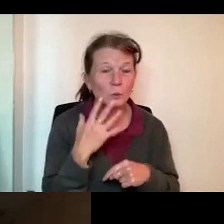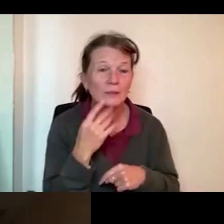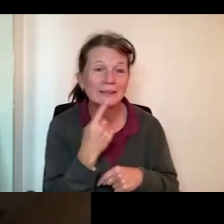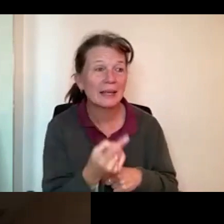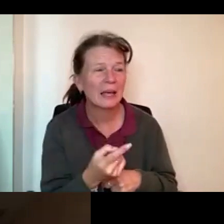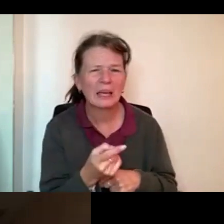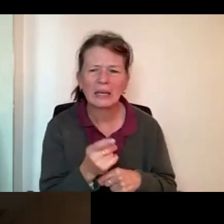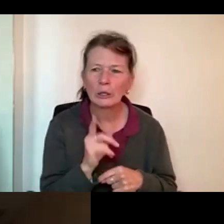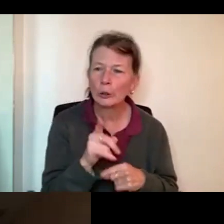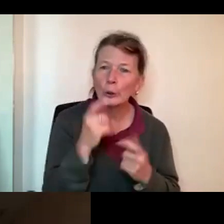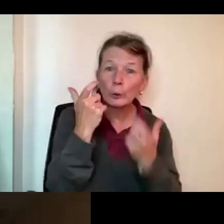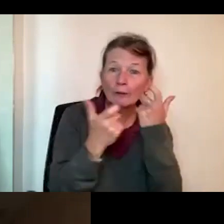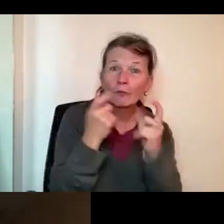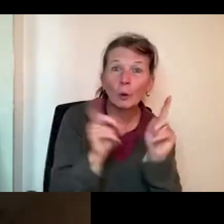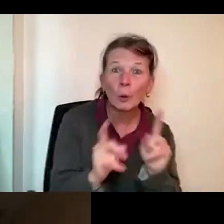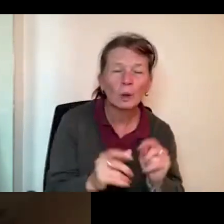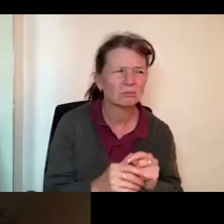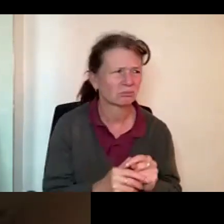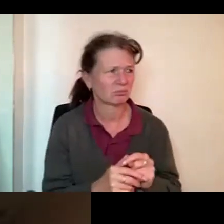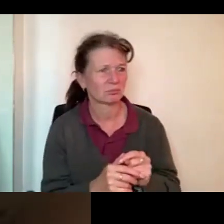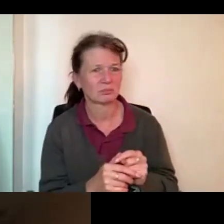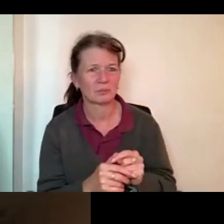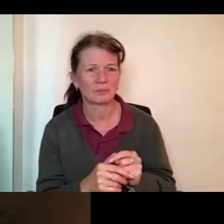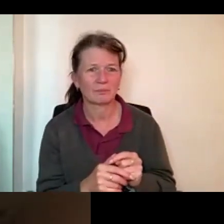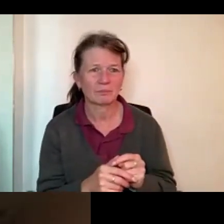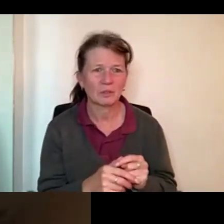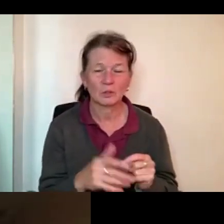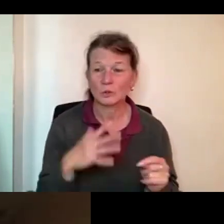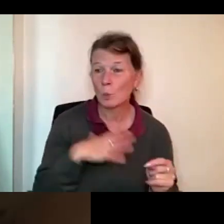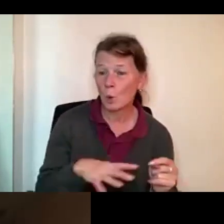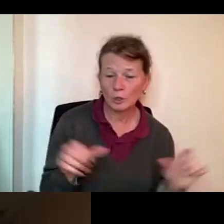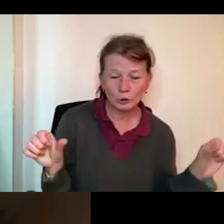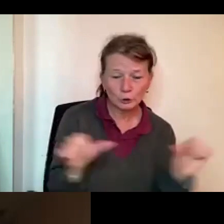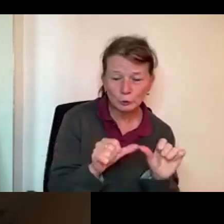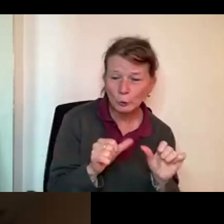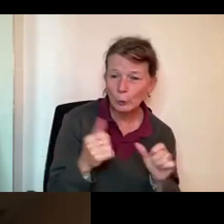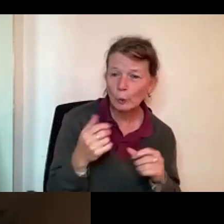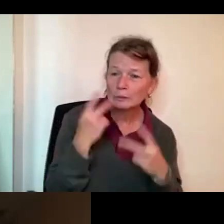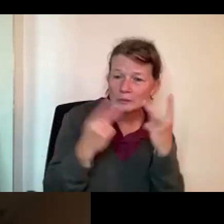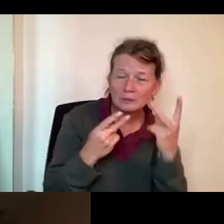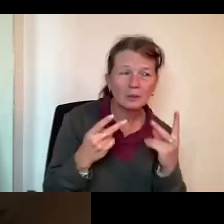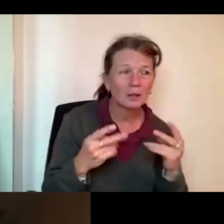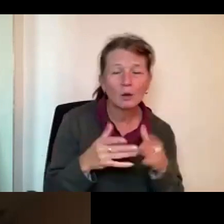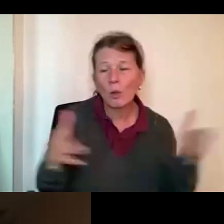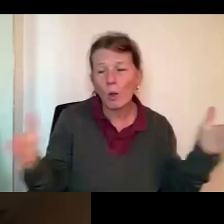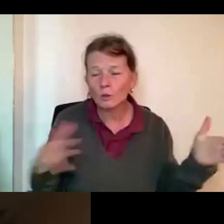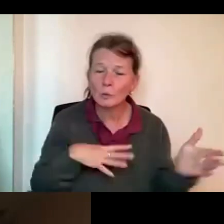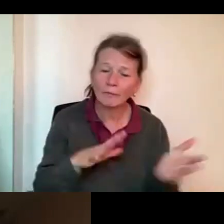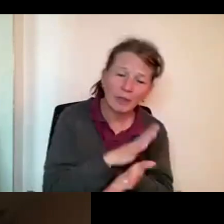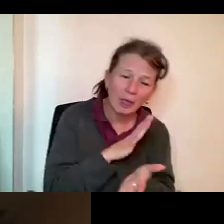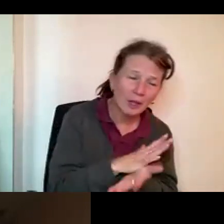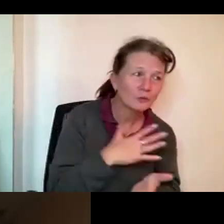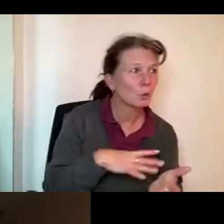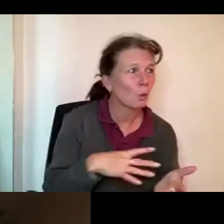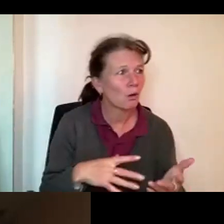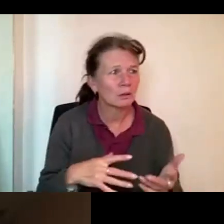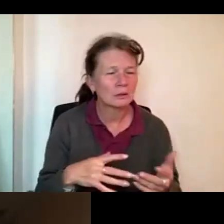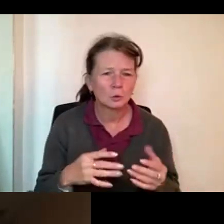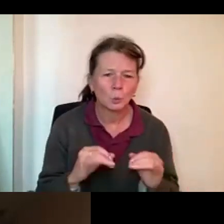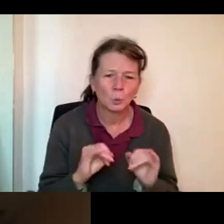looking for? Do you want an atonal piece? Do you want a tonal piece? Do you want a short piece? Do you want a long piece? Do you want something fun? Do you want something that's